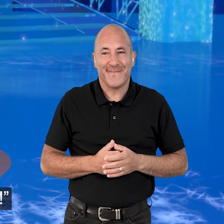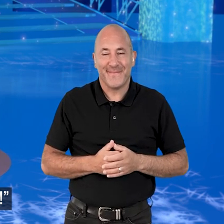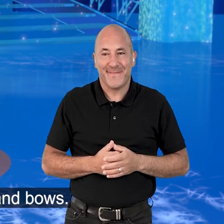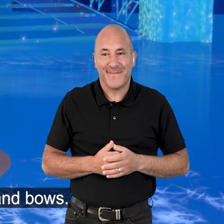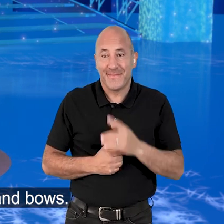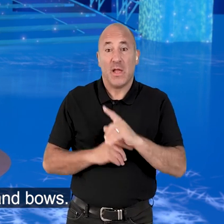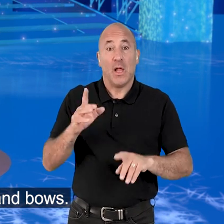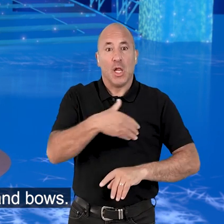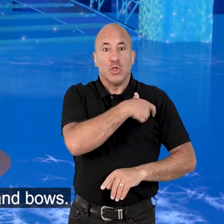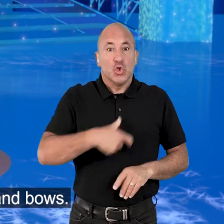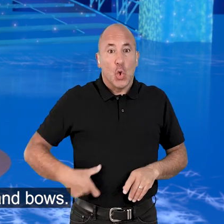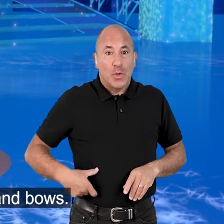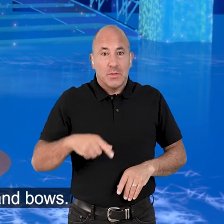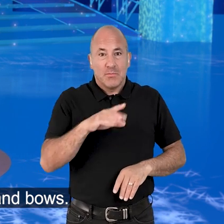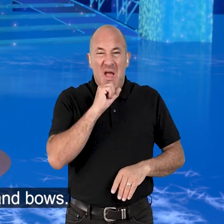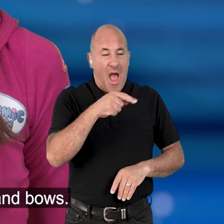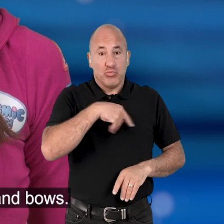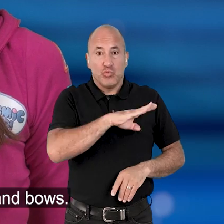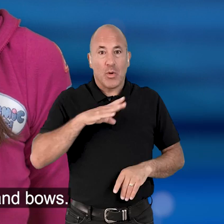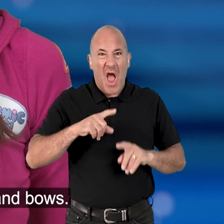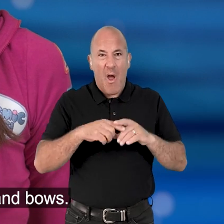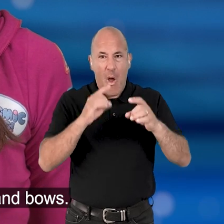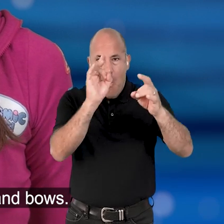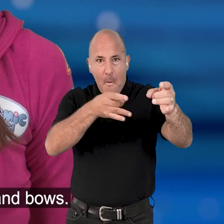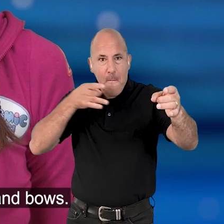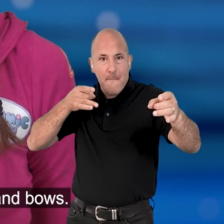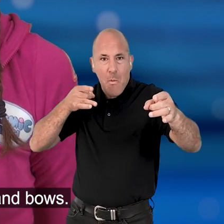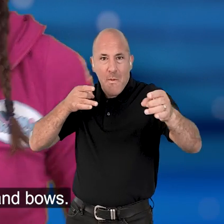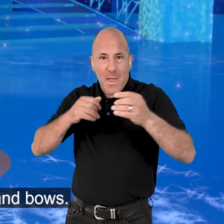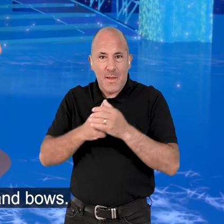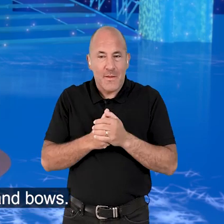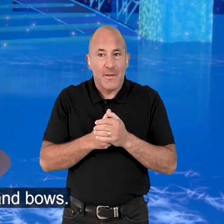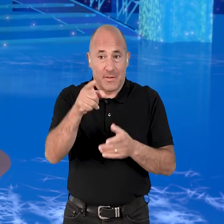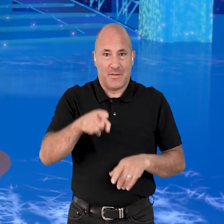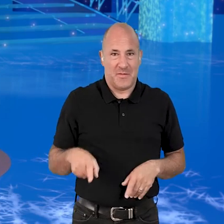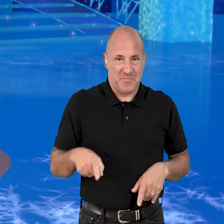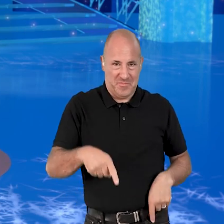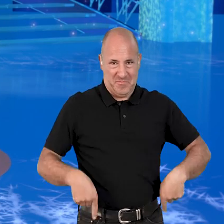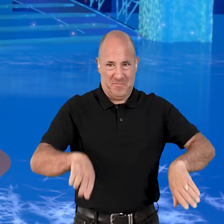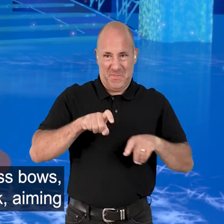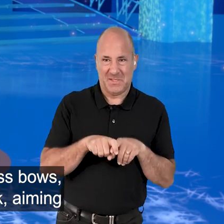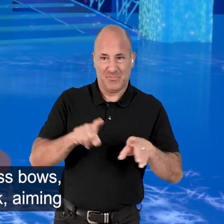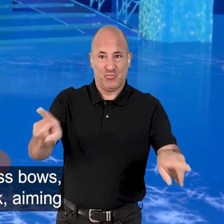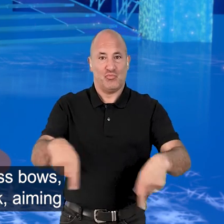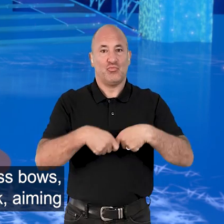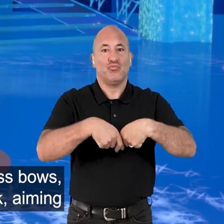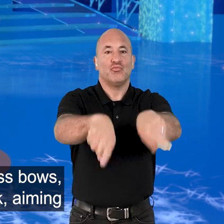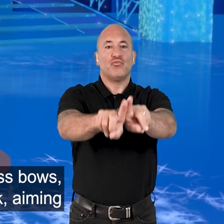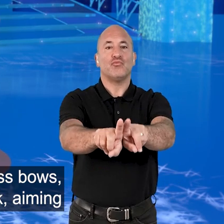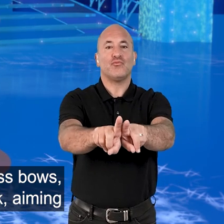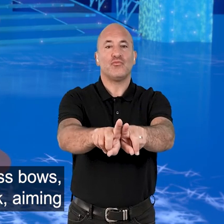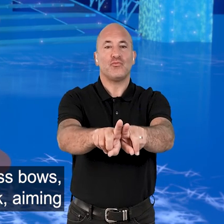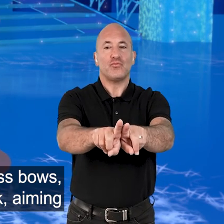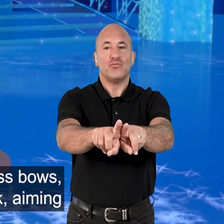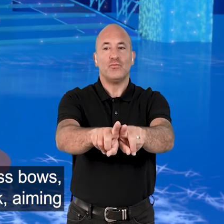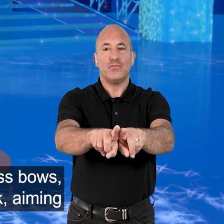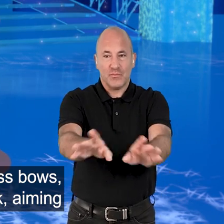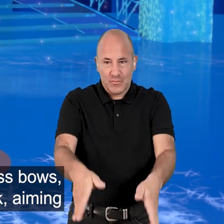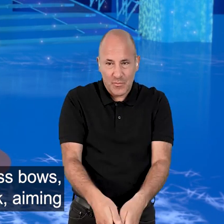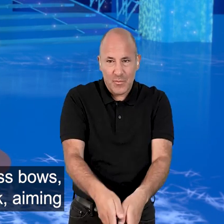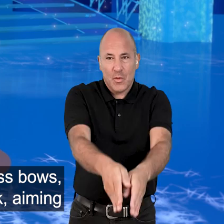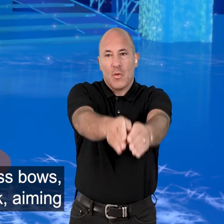away! But the Duke's men have arrows and bows. Sitting on your bottoms, legs long.